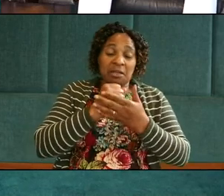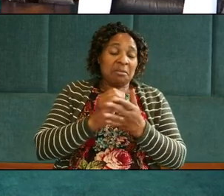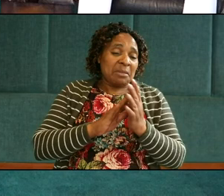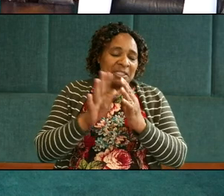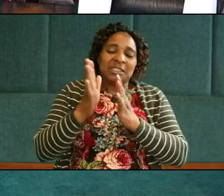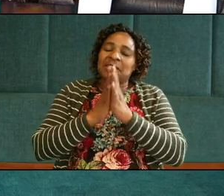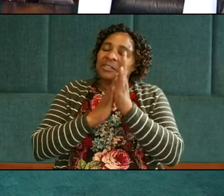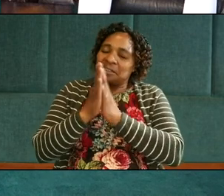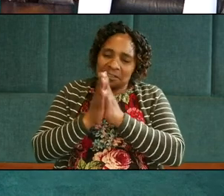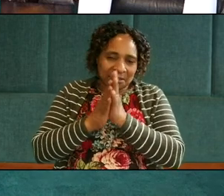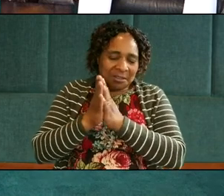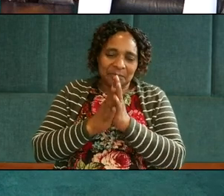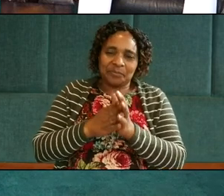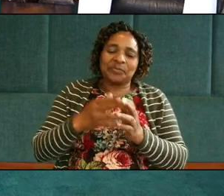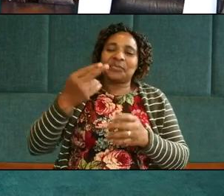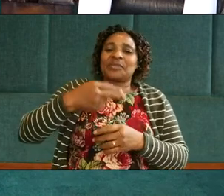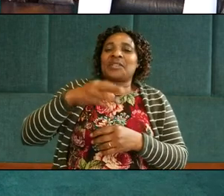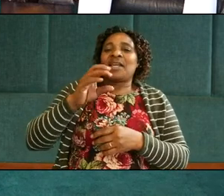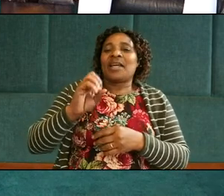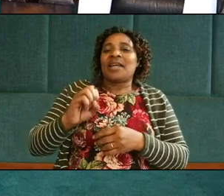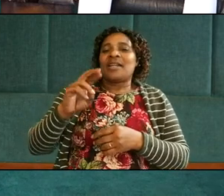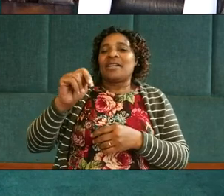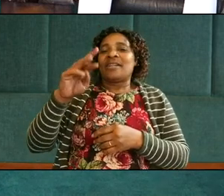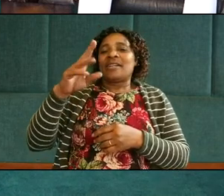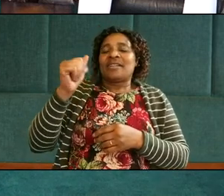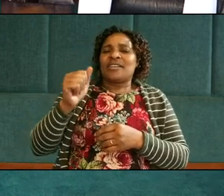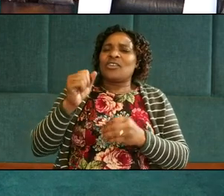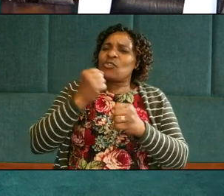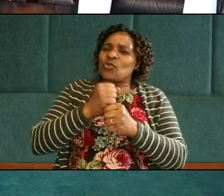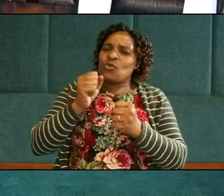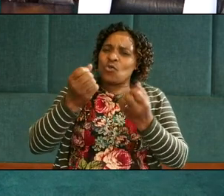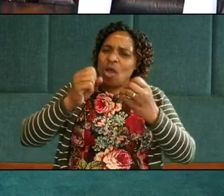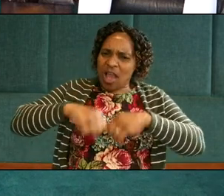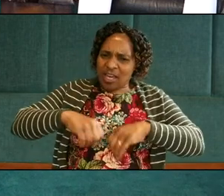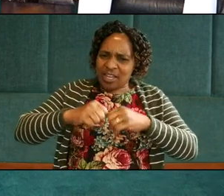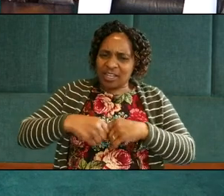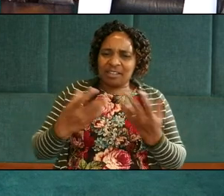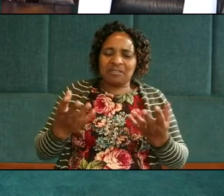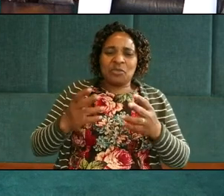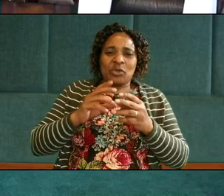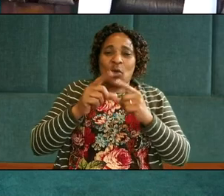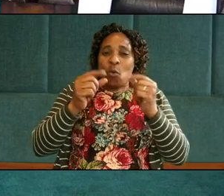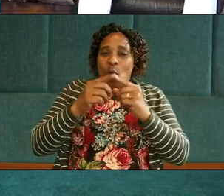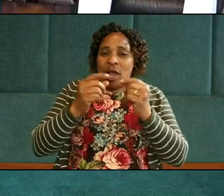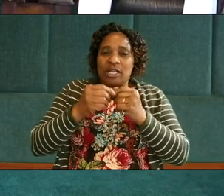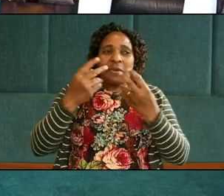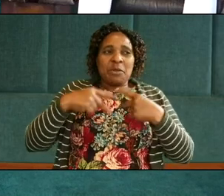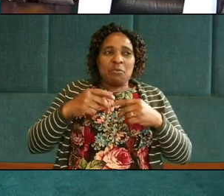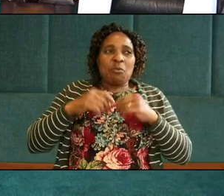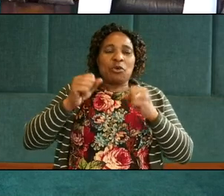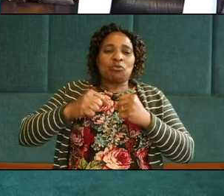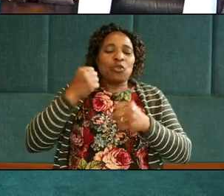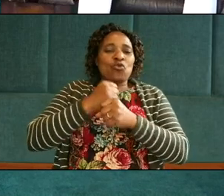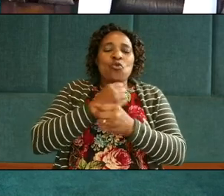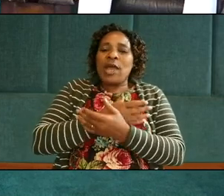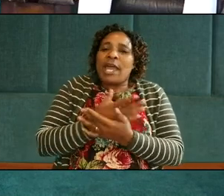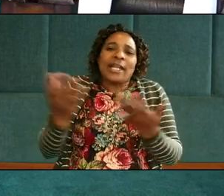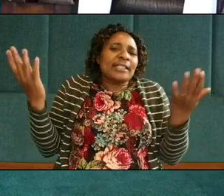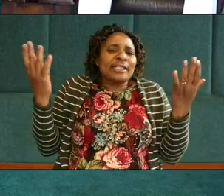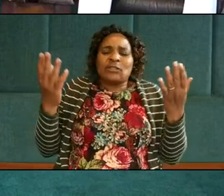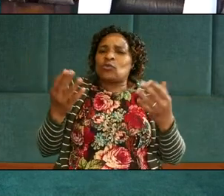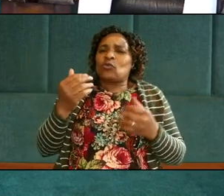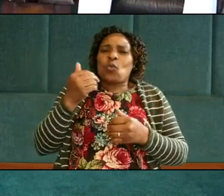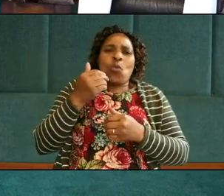Henry, do you agree with the statement that says people have a right to do whatever they want with their money?